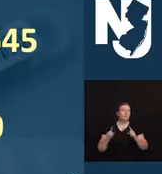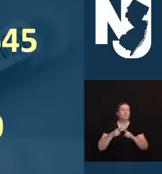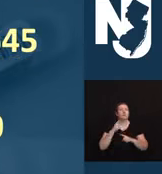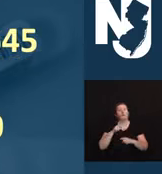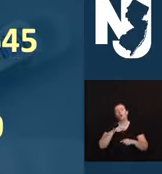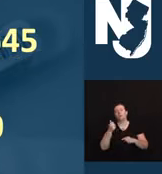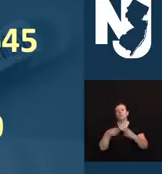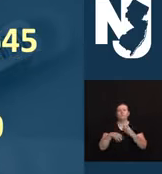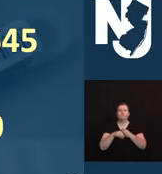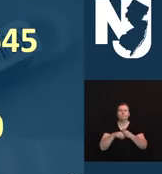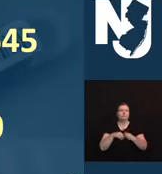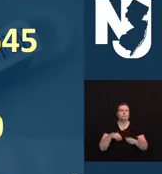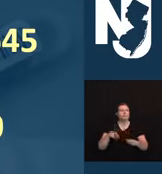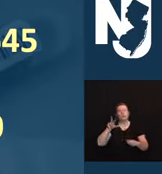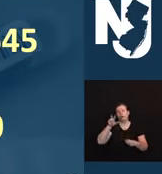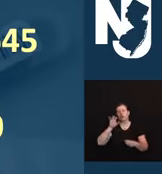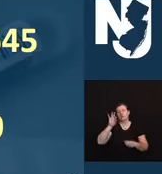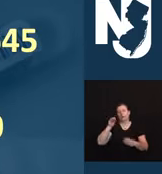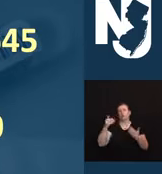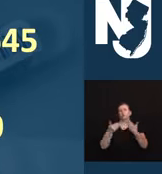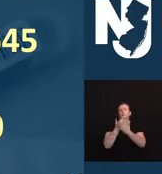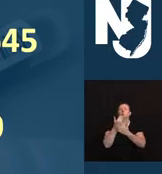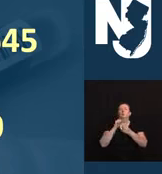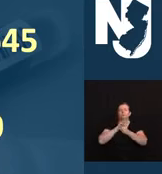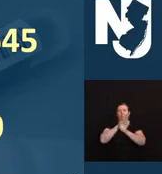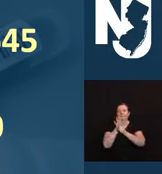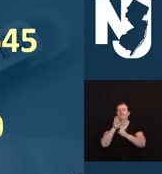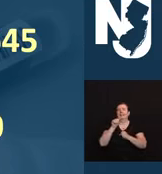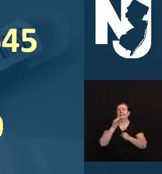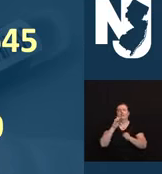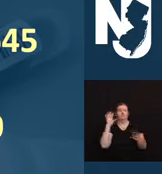390 positive test results for a statewide total of